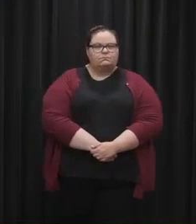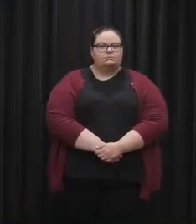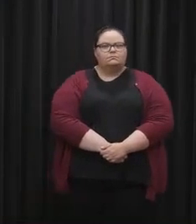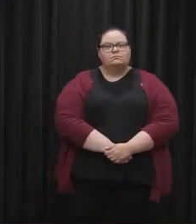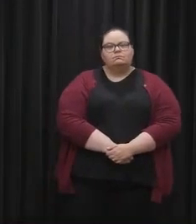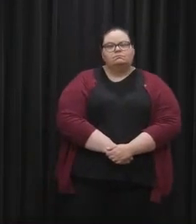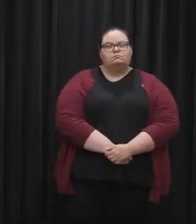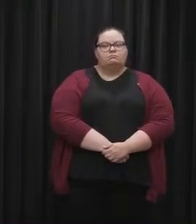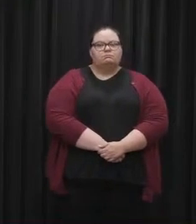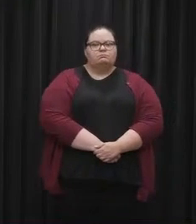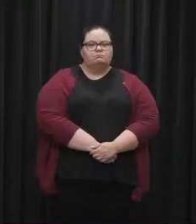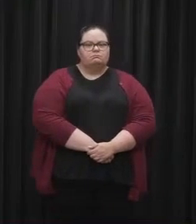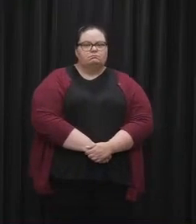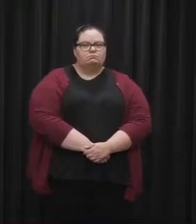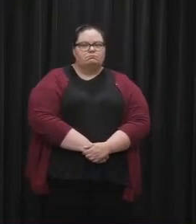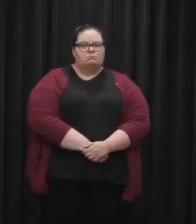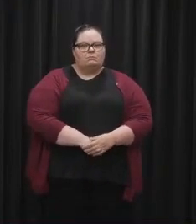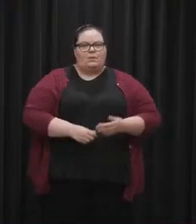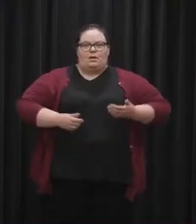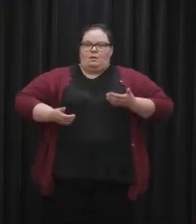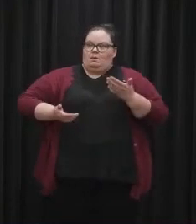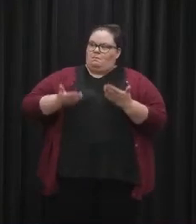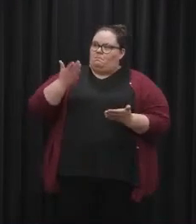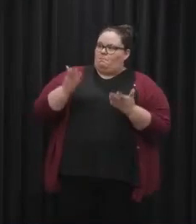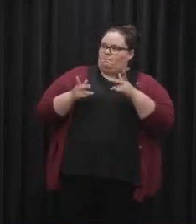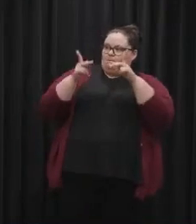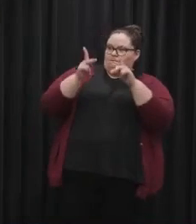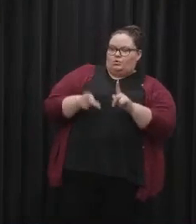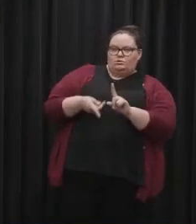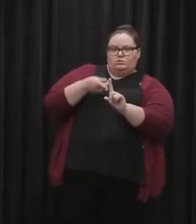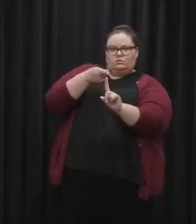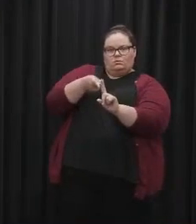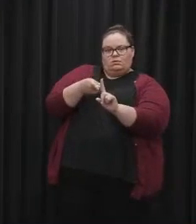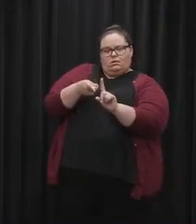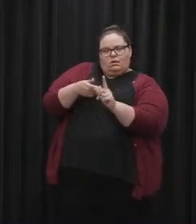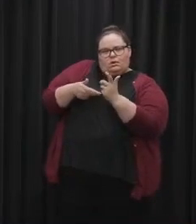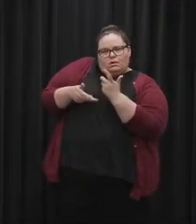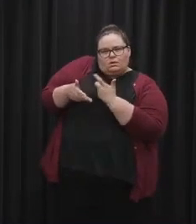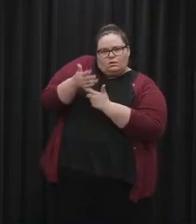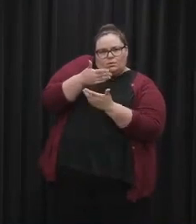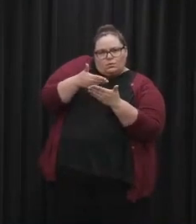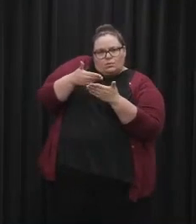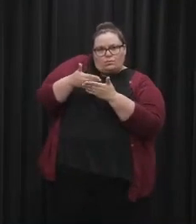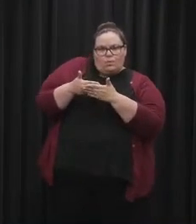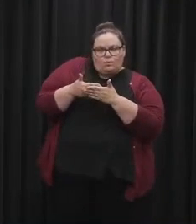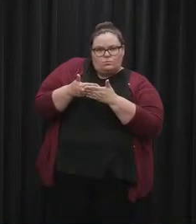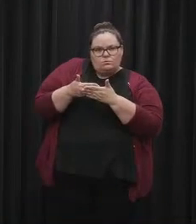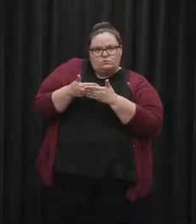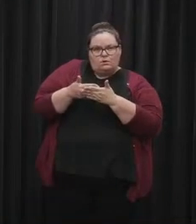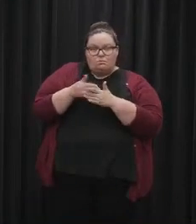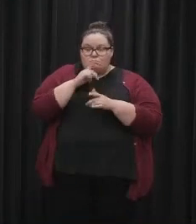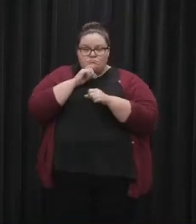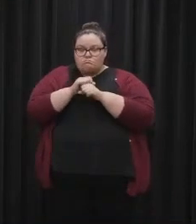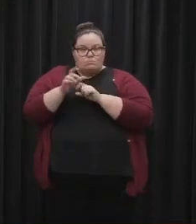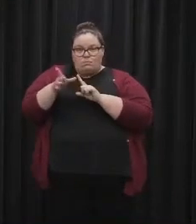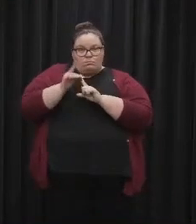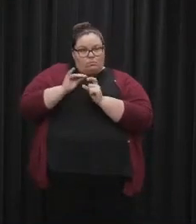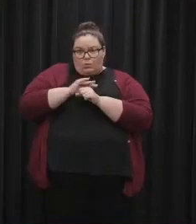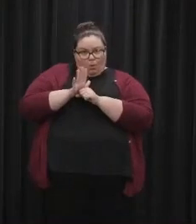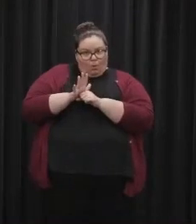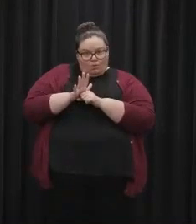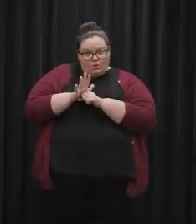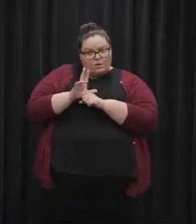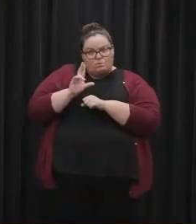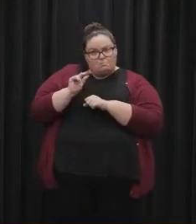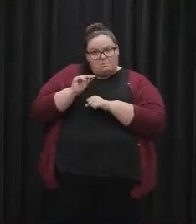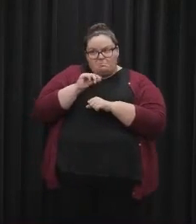May be identified as a close contact to a case for a number of reasons. So just because they've been asked to self-isolate does not